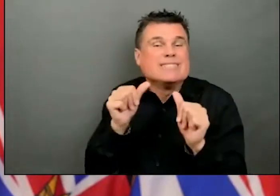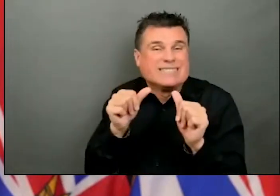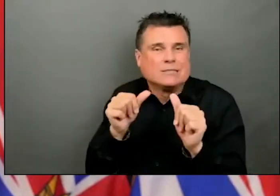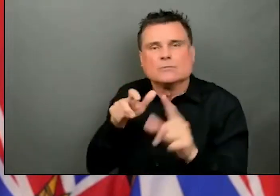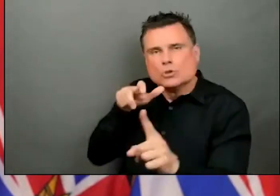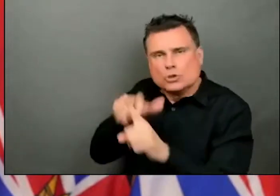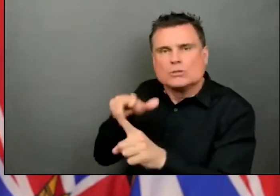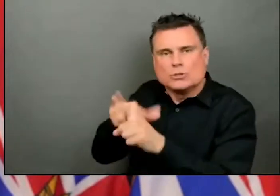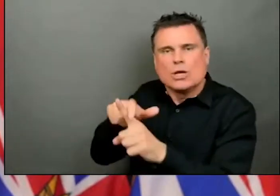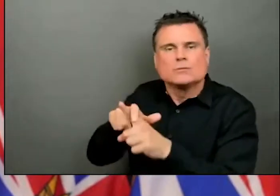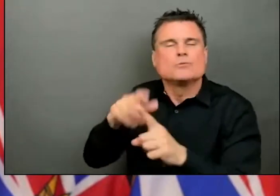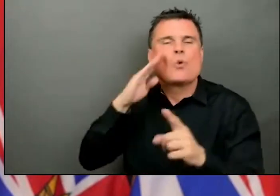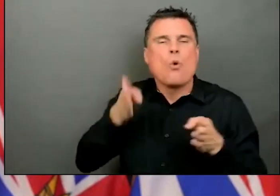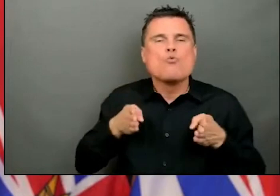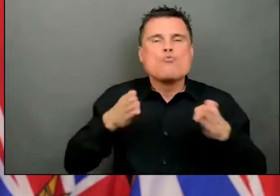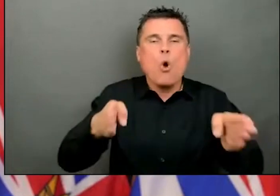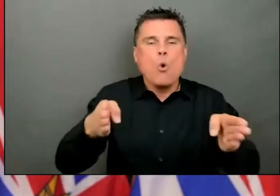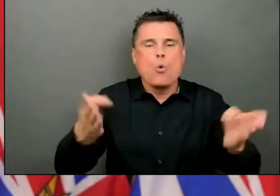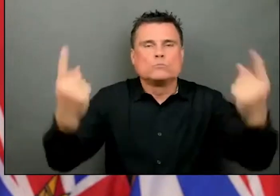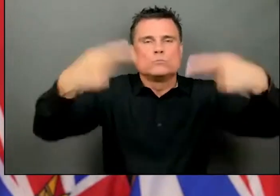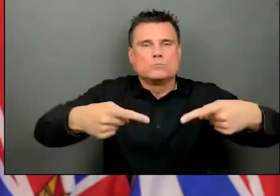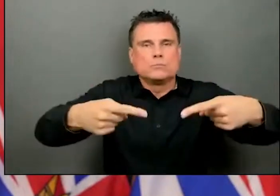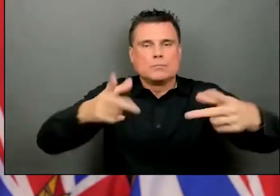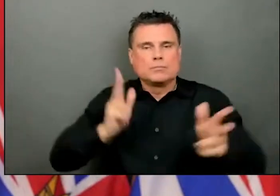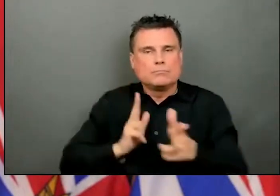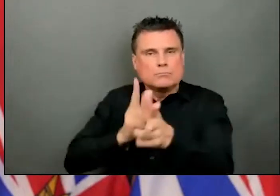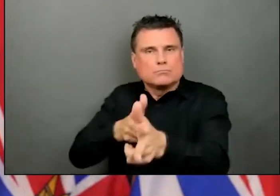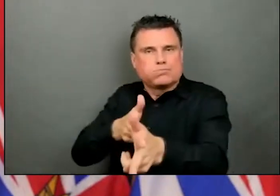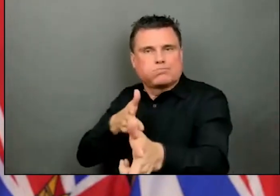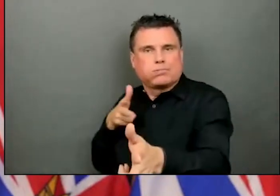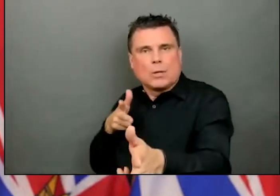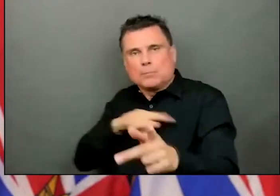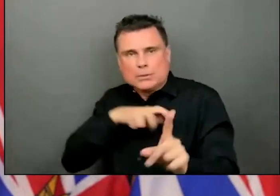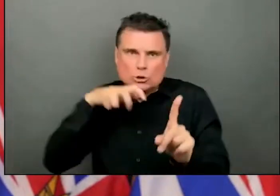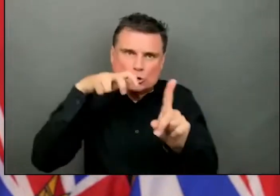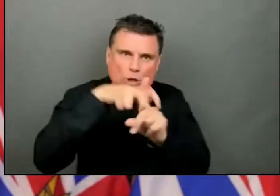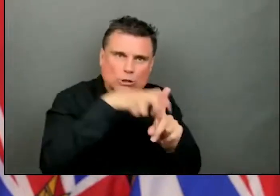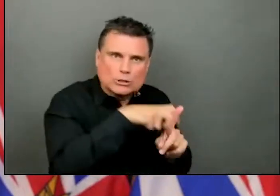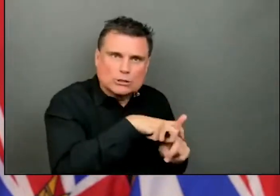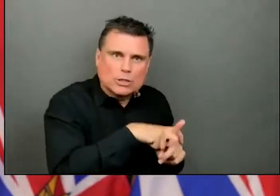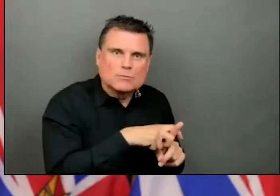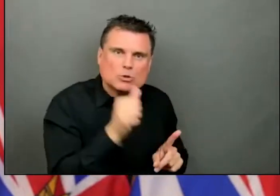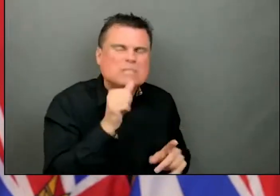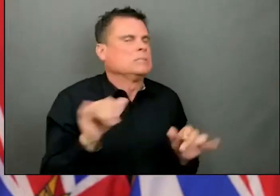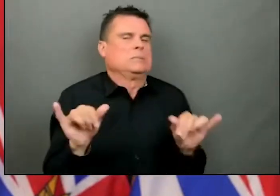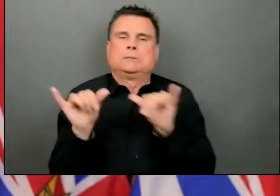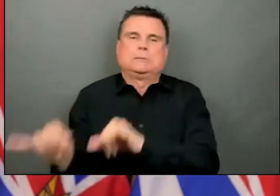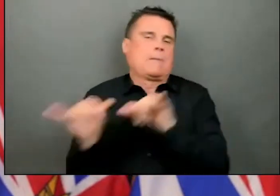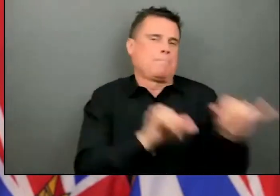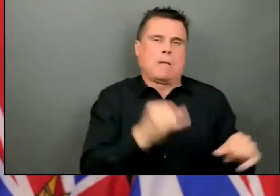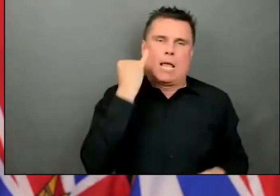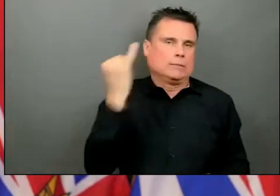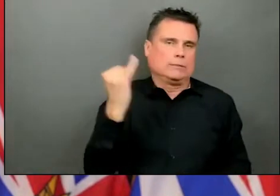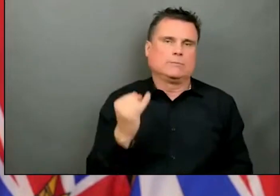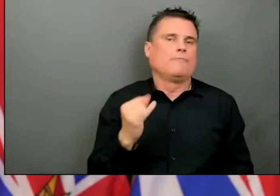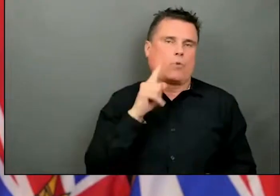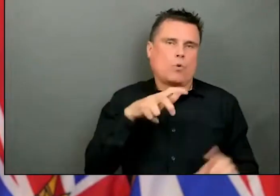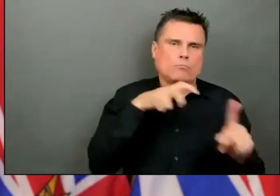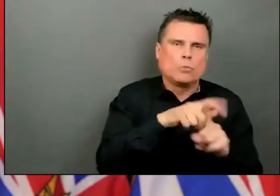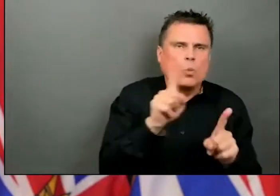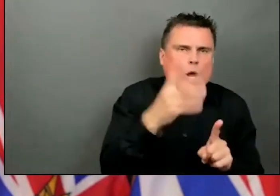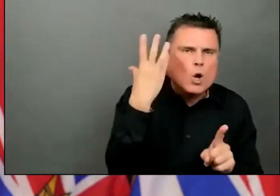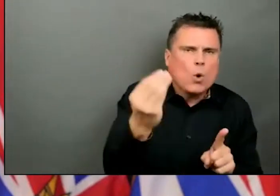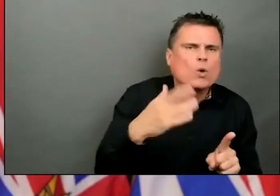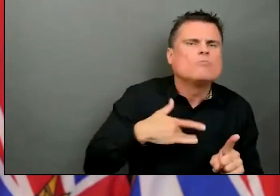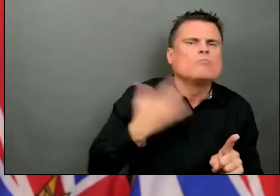have a drink, and yes, I'm going home. This is the type of situation we're in. This is not heavy-handed in my mind. It's random,